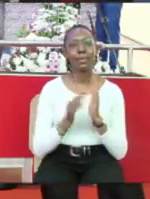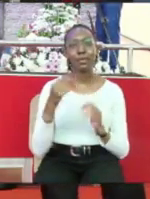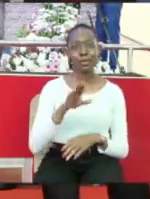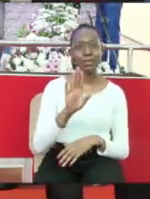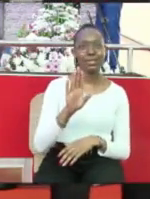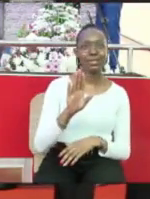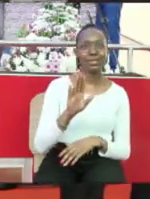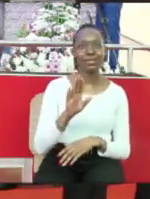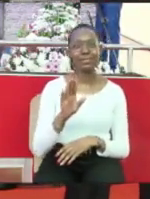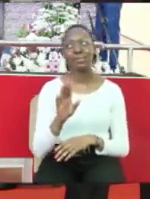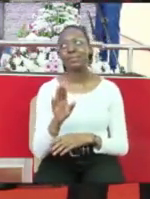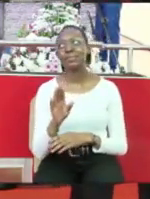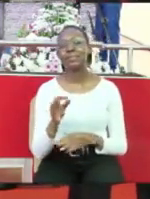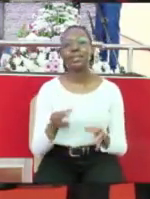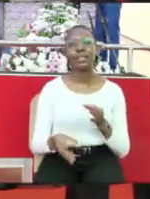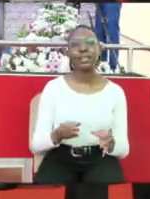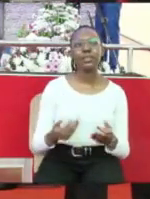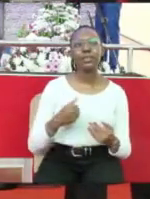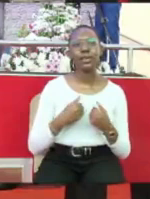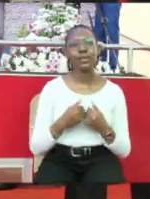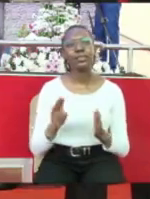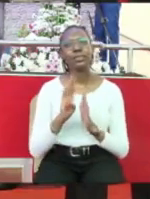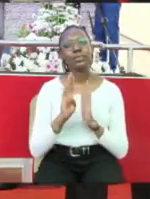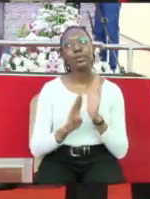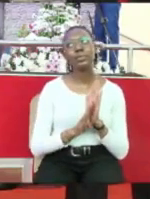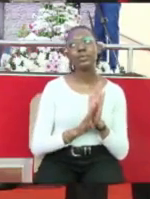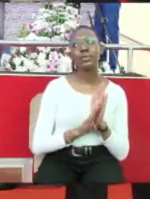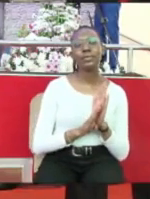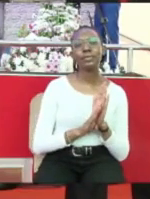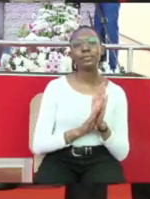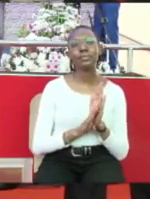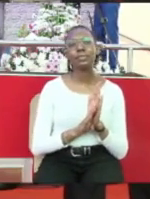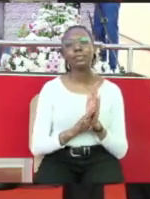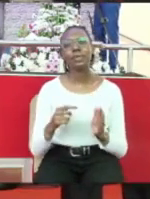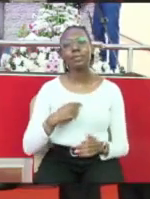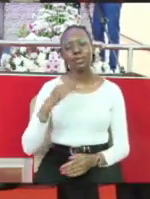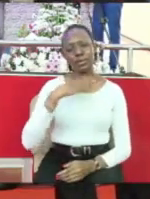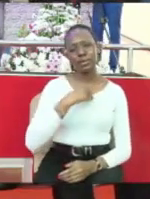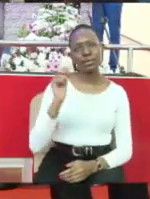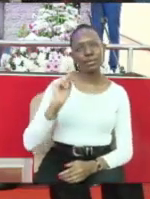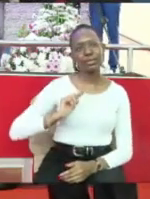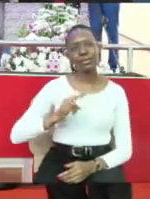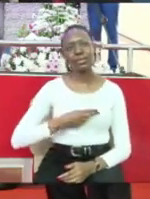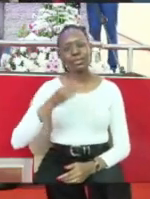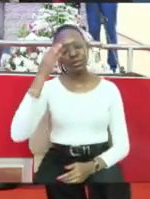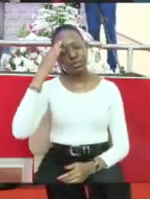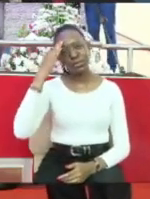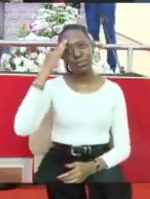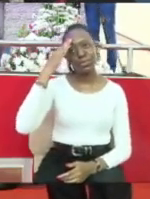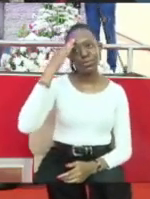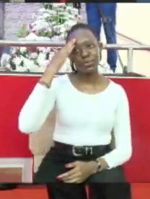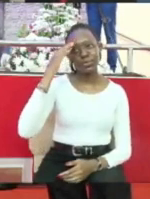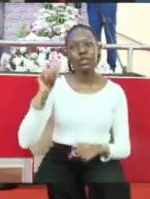Bible, kama ulikuja na Biblia yako, I want us to know that today, ningetaka tujue leo, today is a good